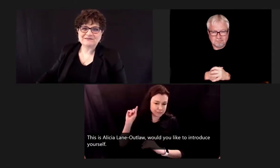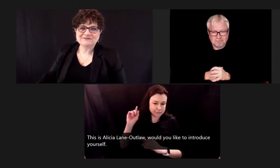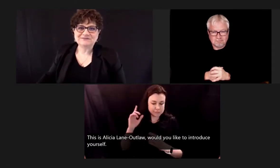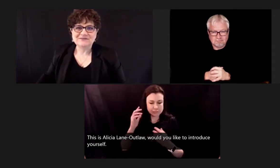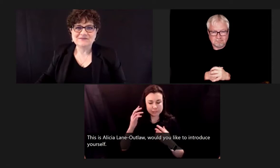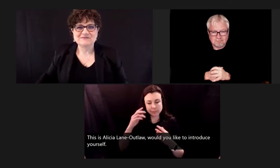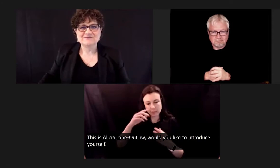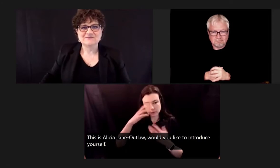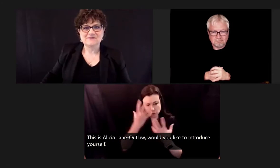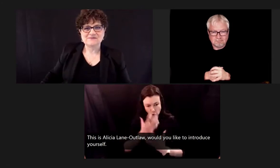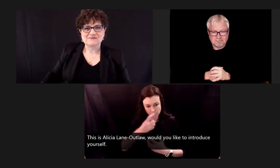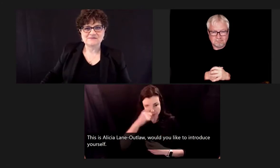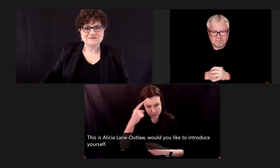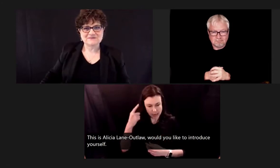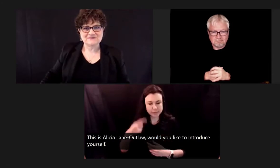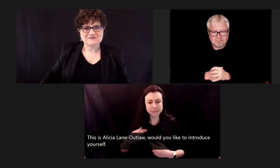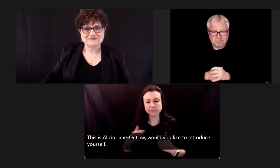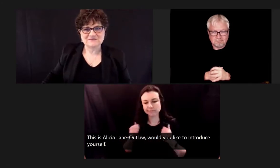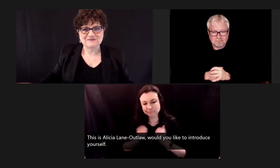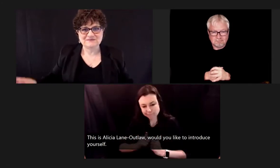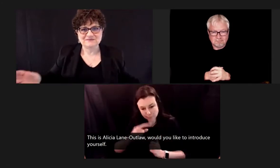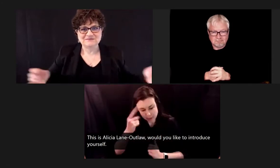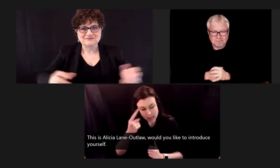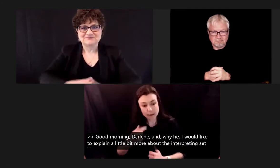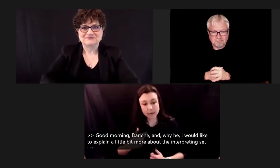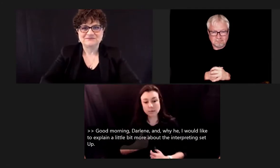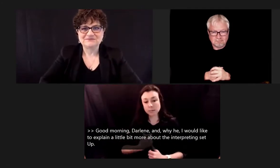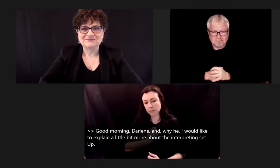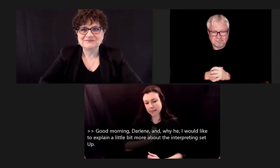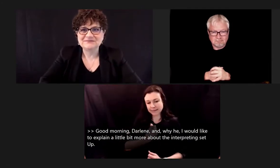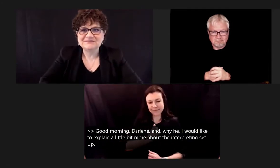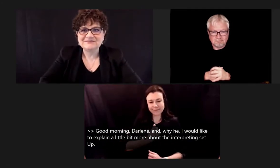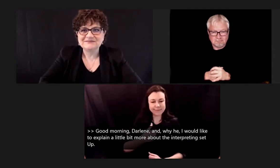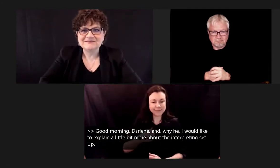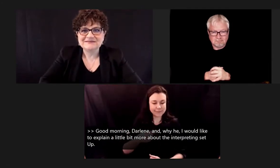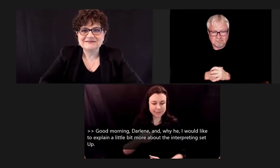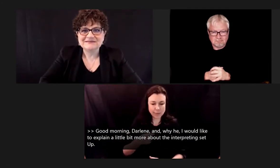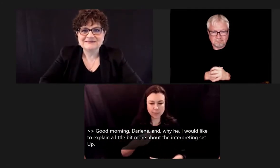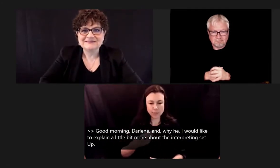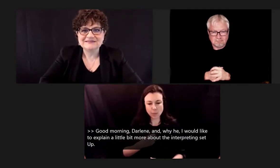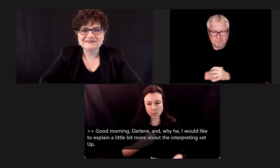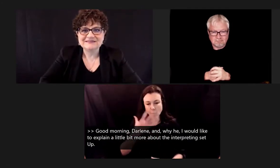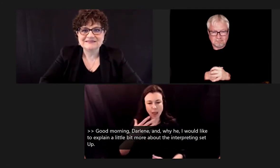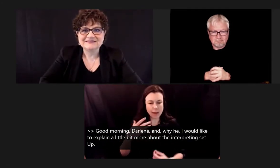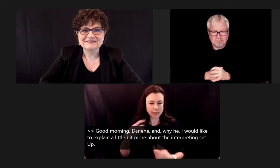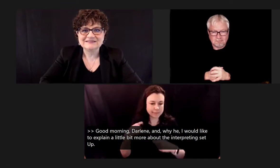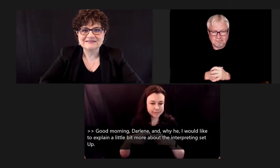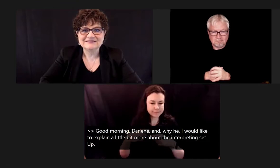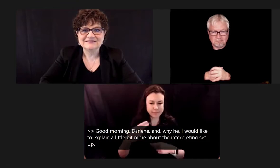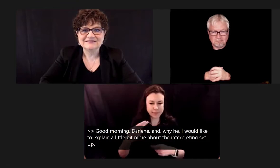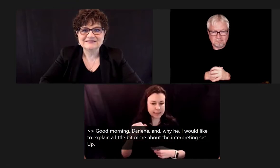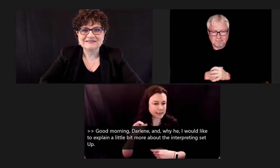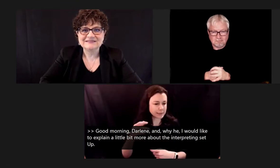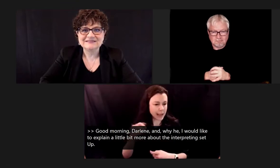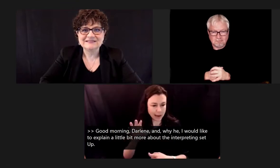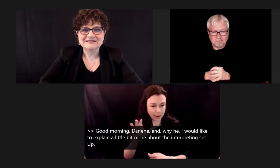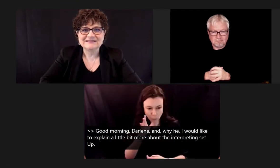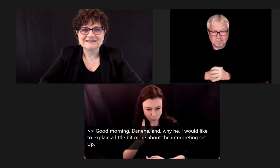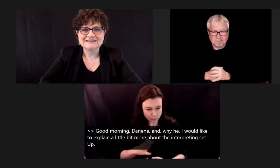setup. We have a background here that is a dark black, and we also wear black clothing.